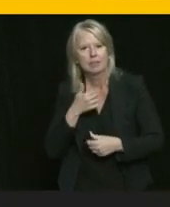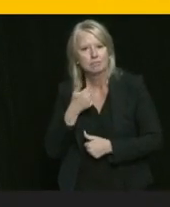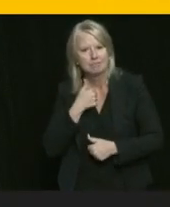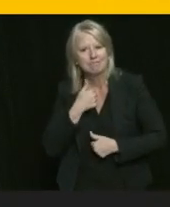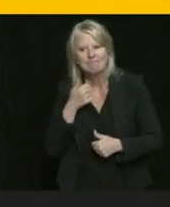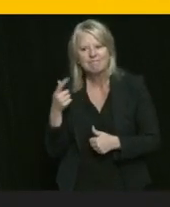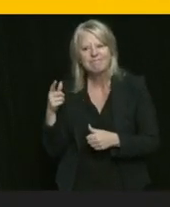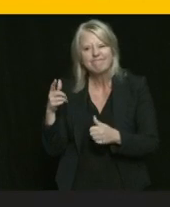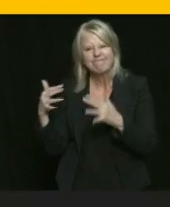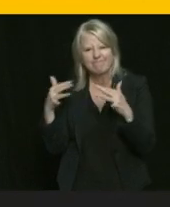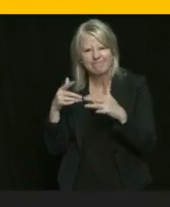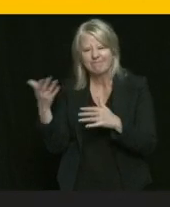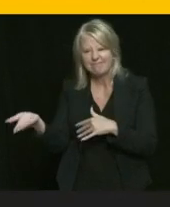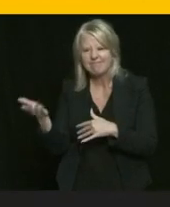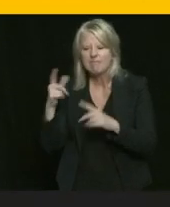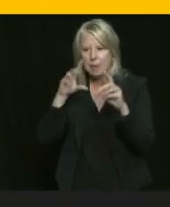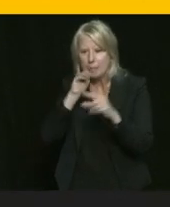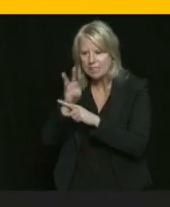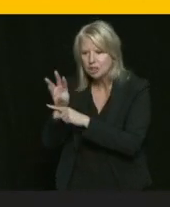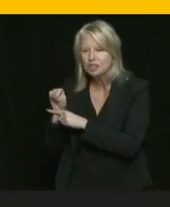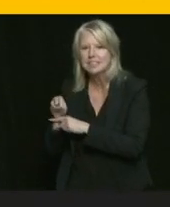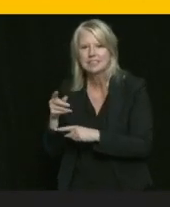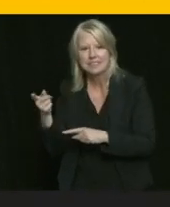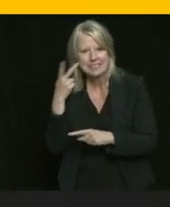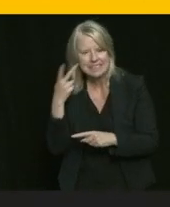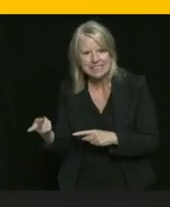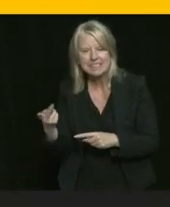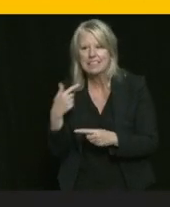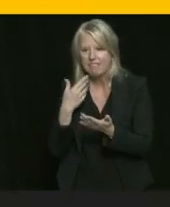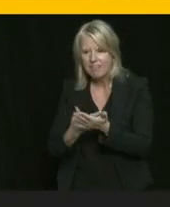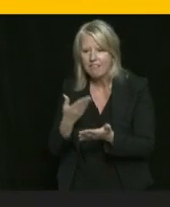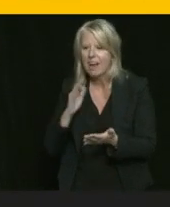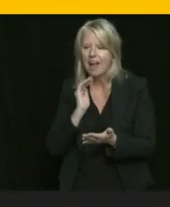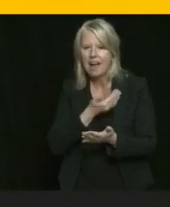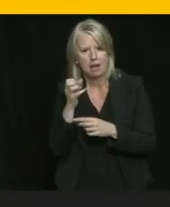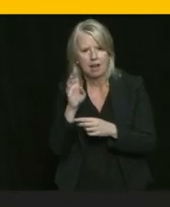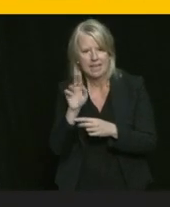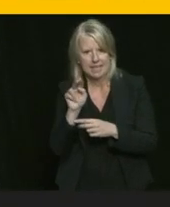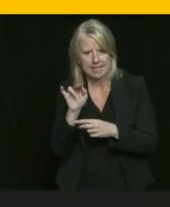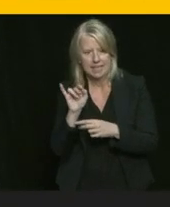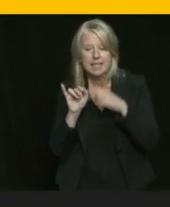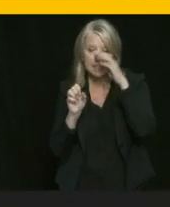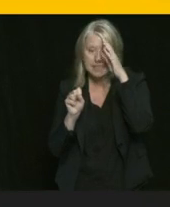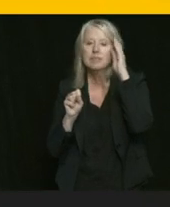yesterday, took pictures of it. We've had it verified by arms researchers.